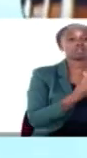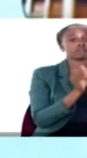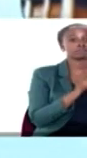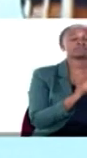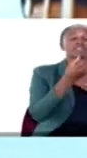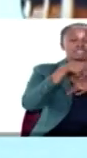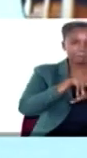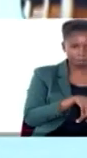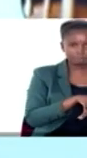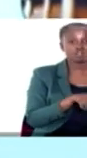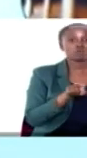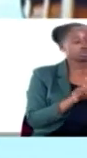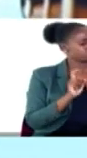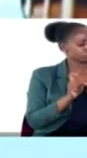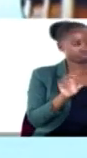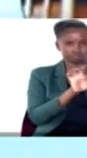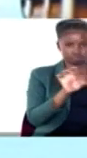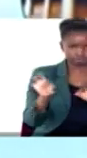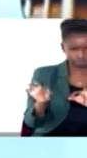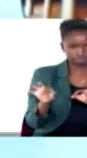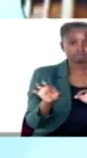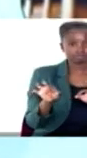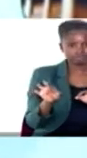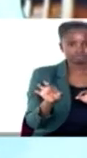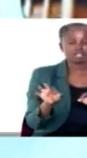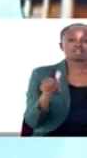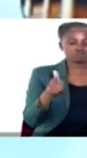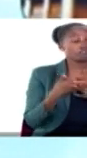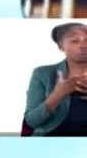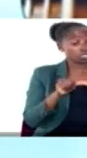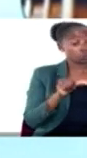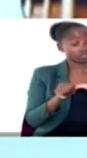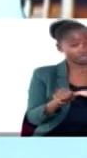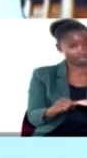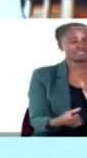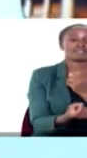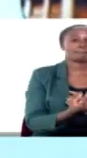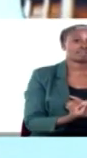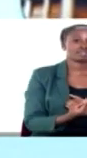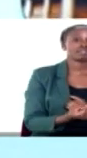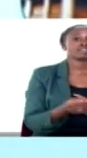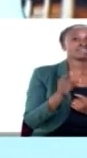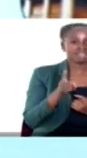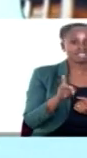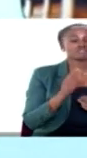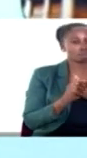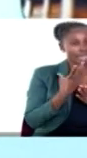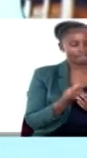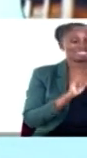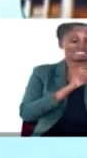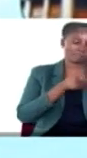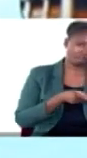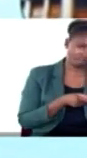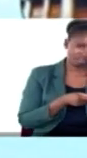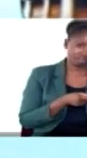great deal of urgency, a great deal of consistency, and a great deal of discipline. So